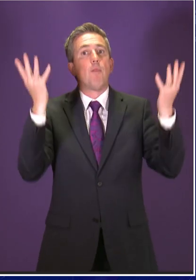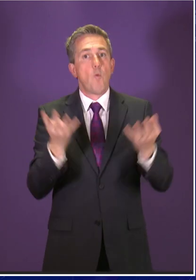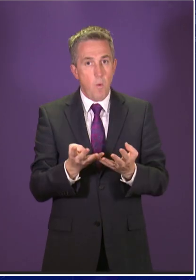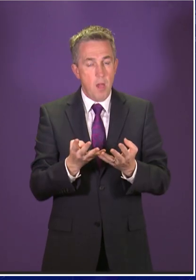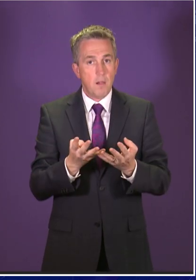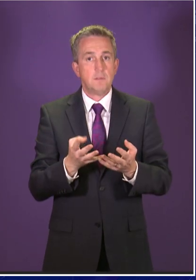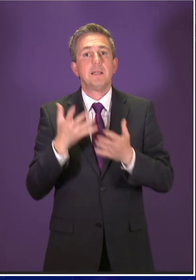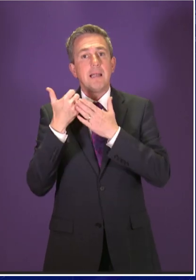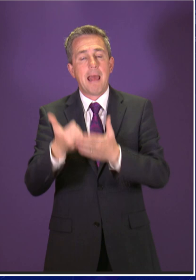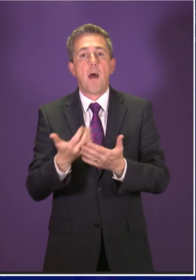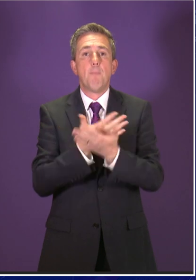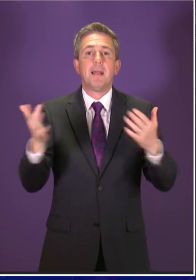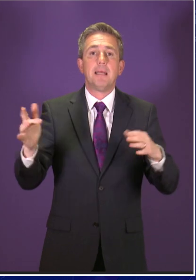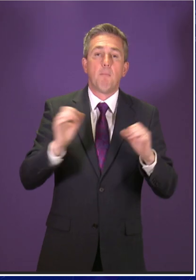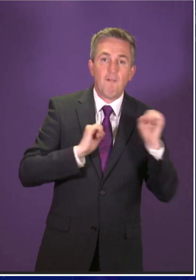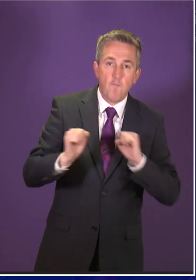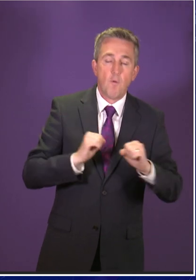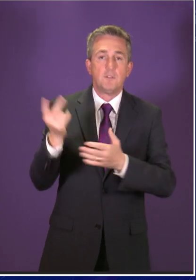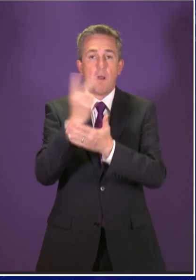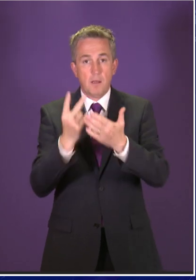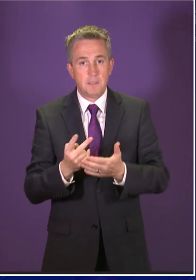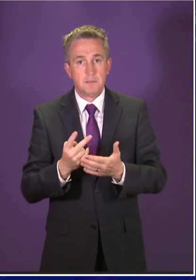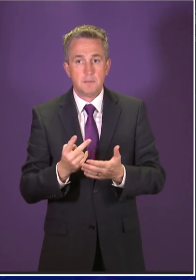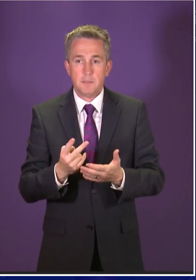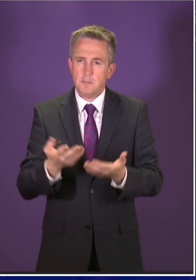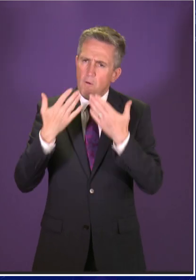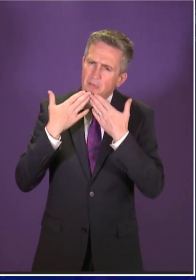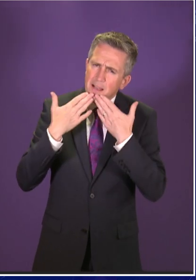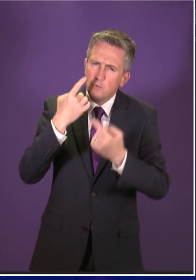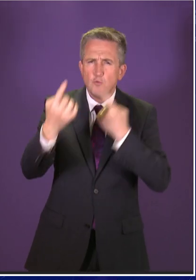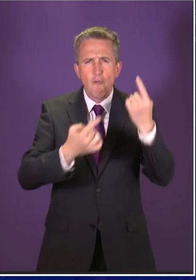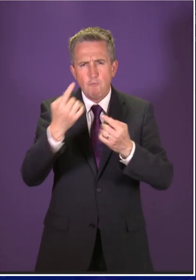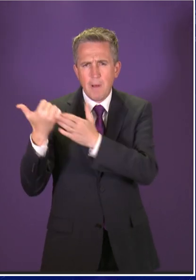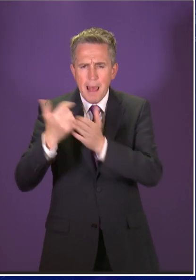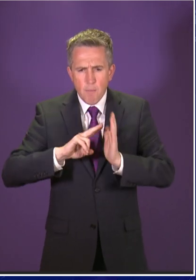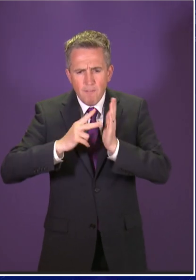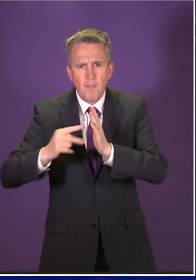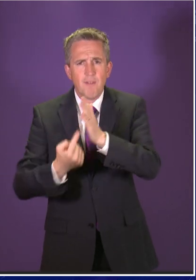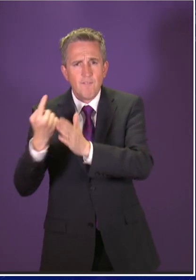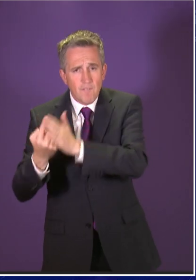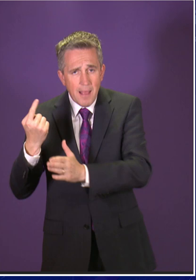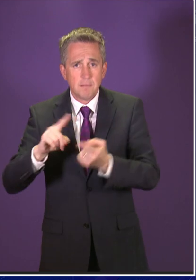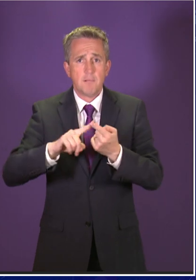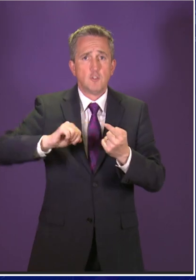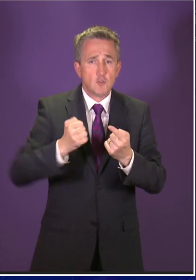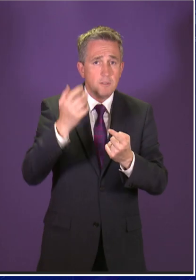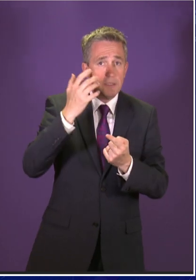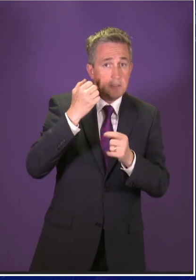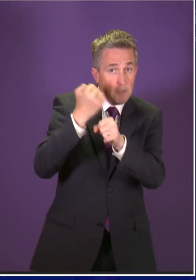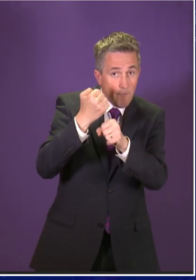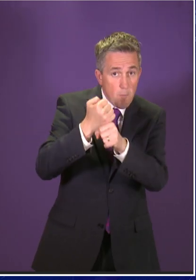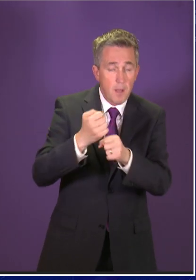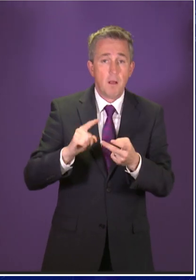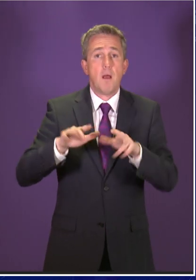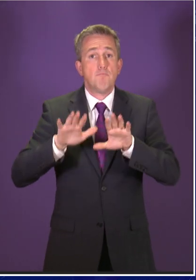world. So thank you to everyone who has helped make this event happen, including the Scottish Government, the British